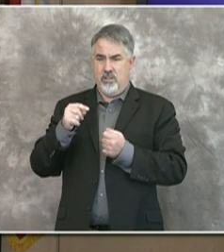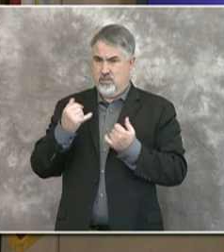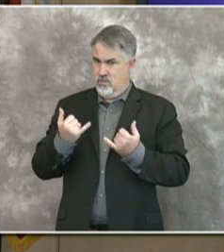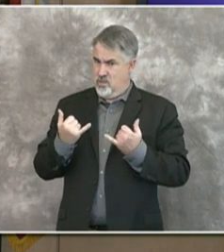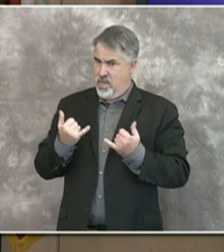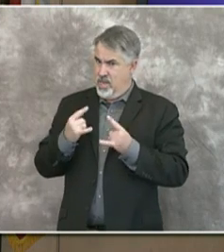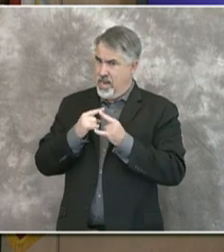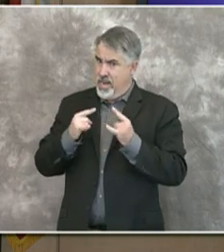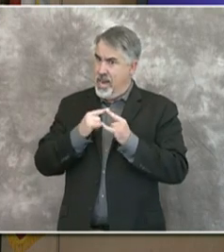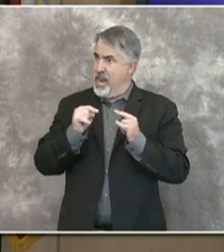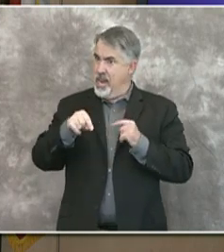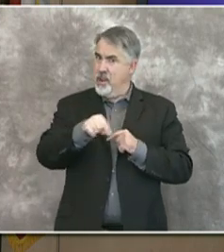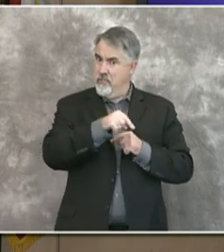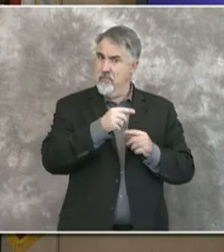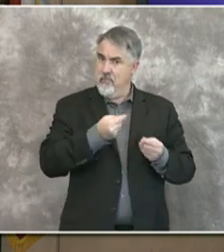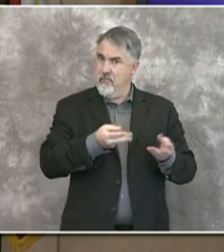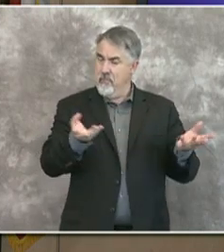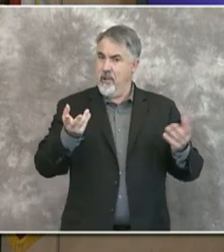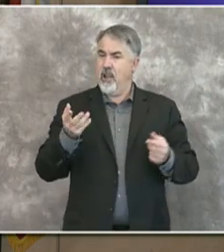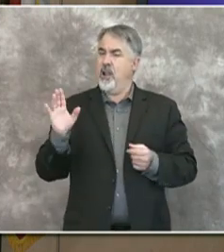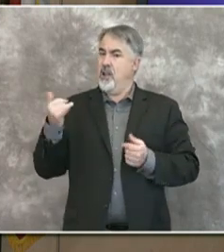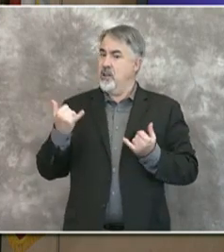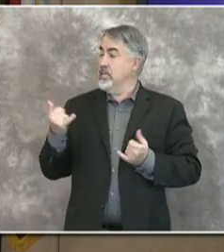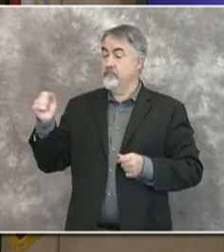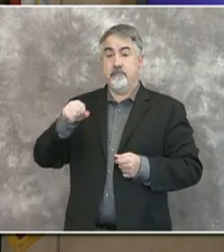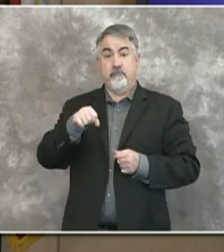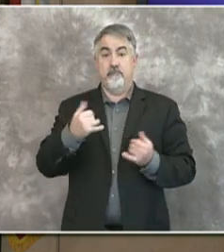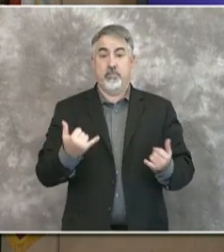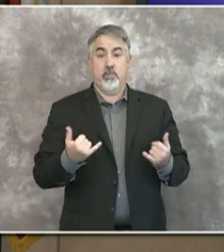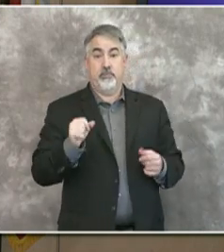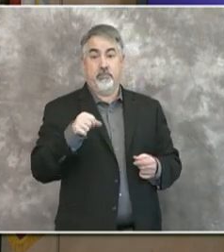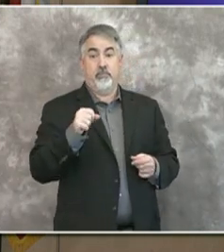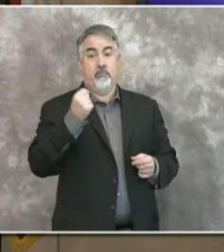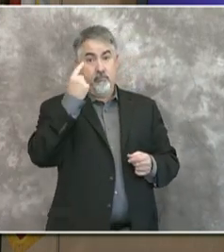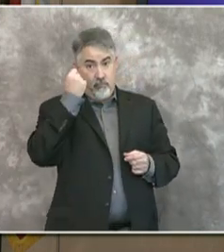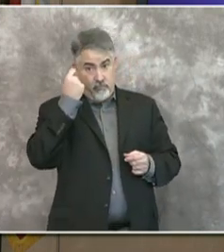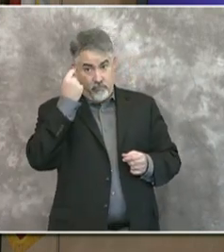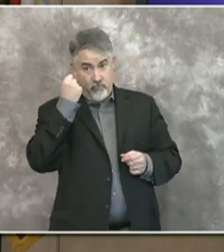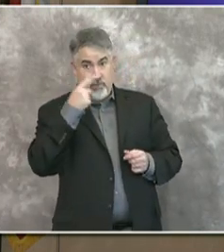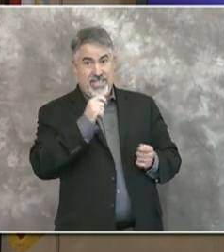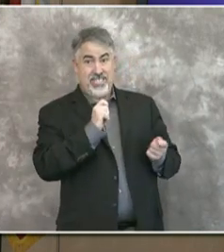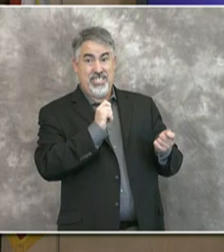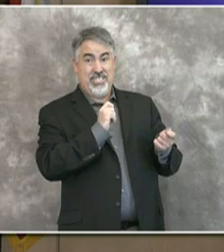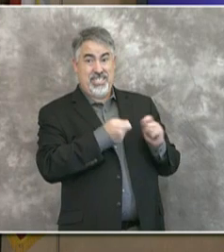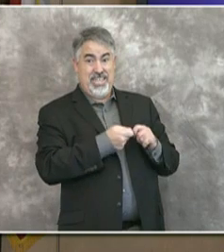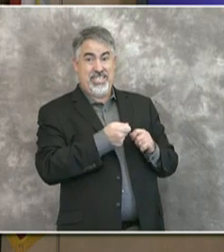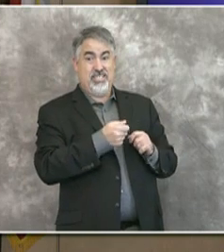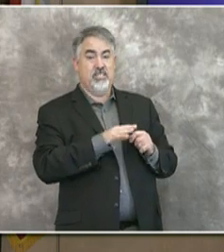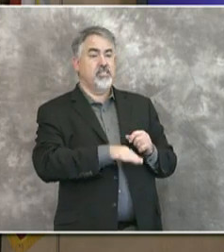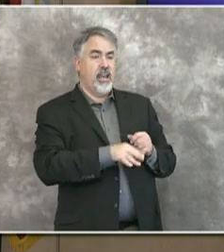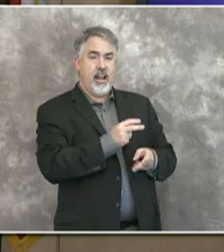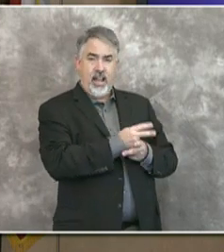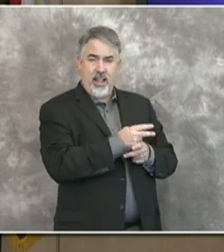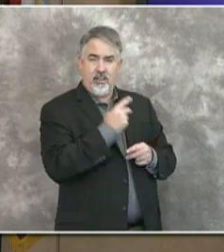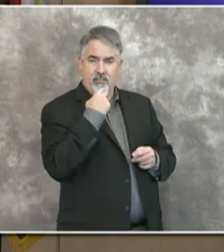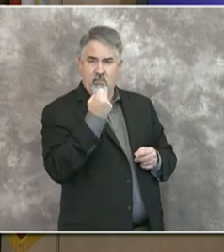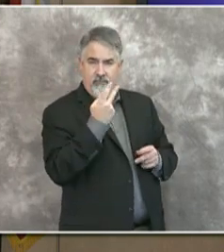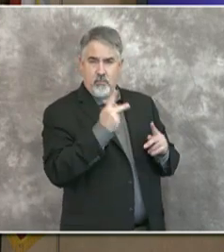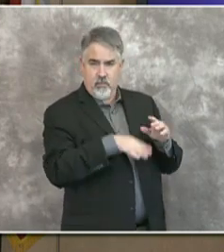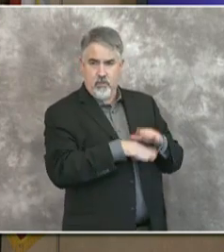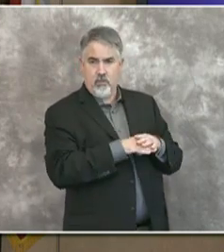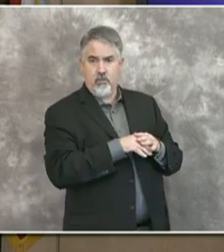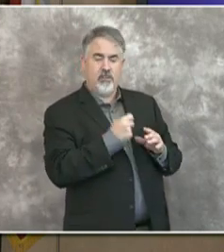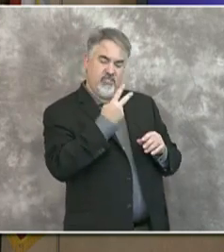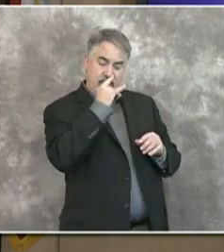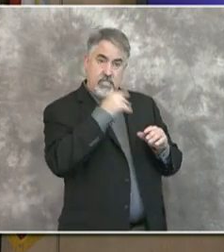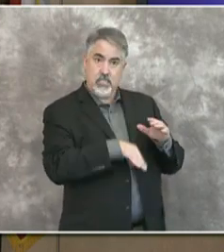do, right? Yeah, they do. They go into effect today. The changes around childcare, recreation, outdoor